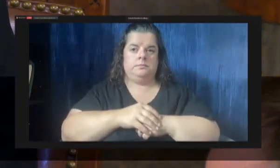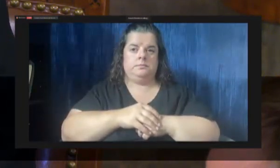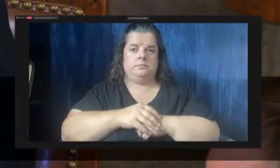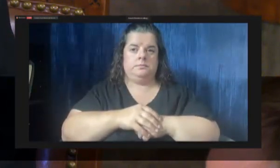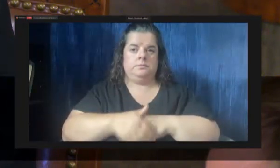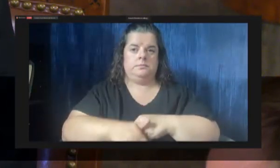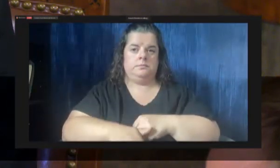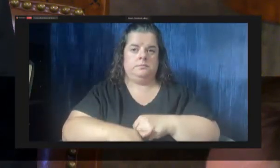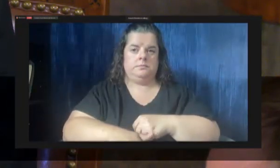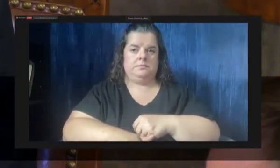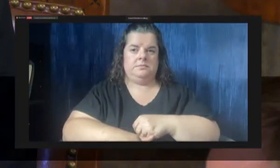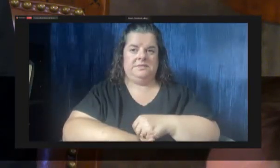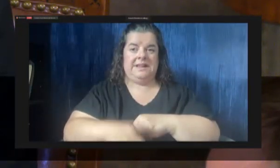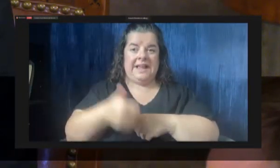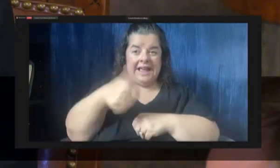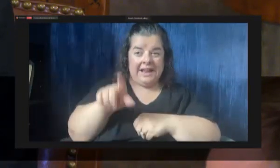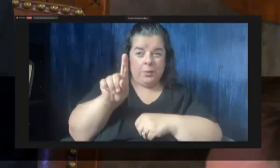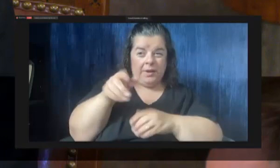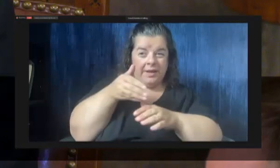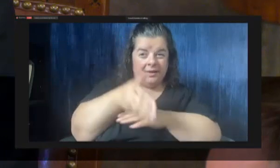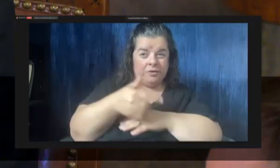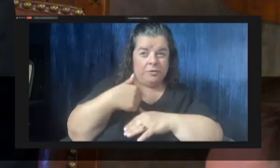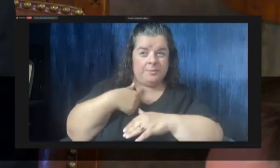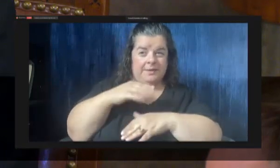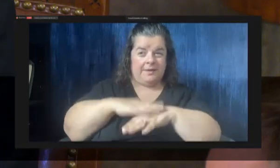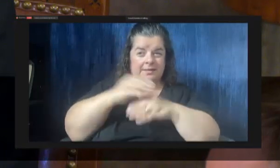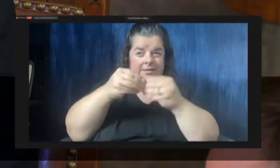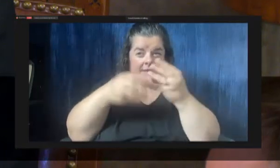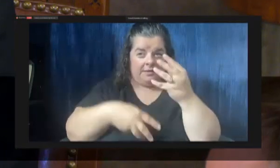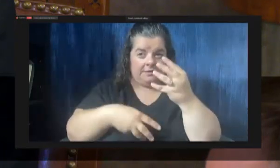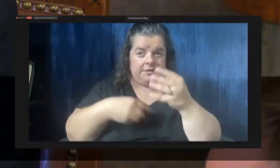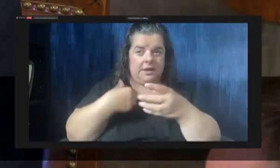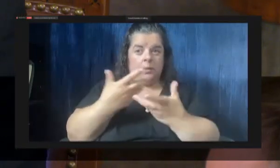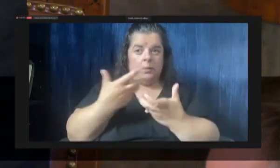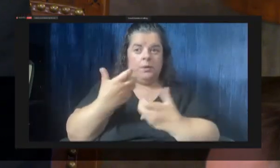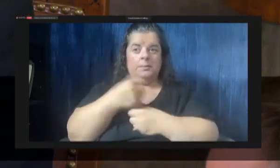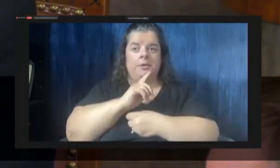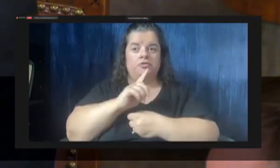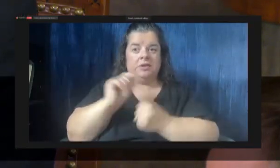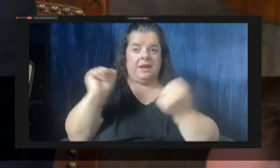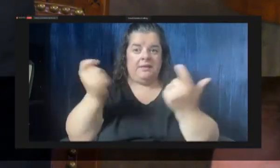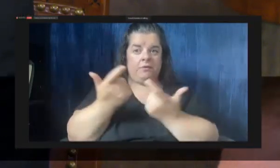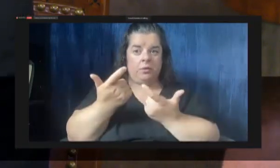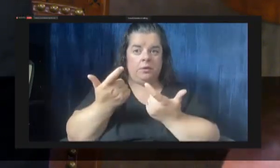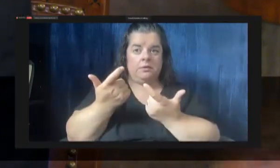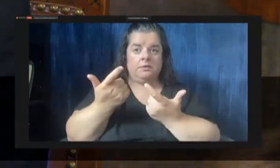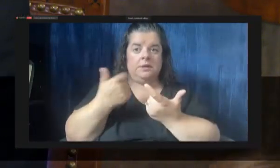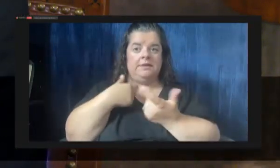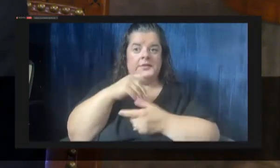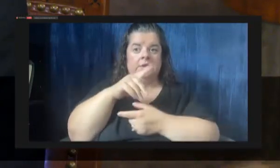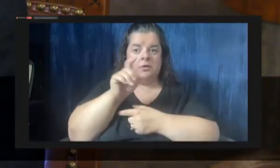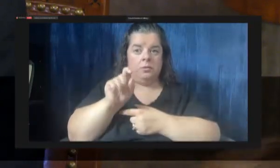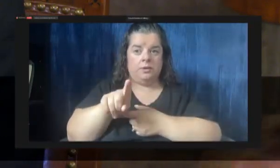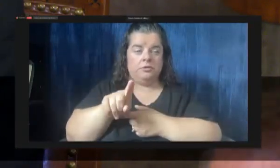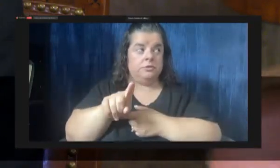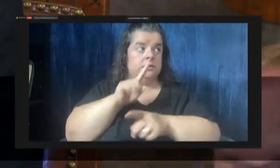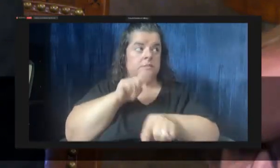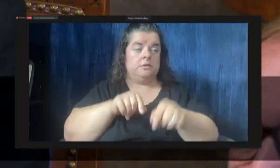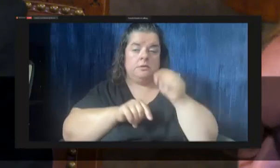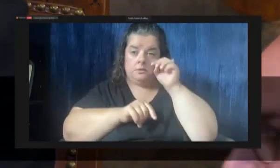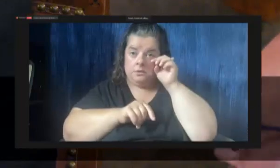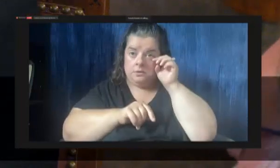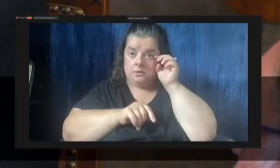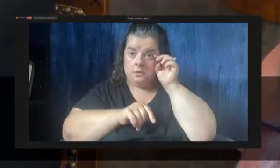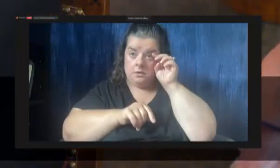Is there anyone after me on the list? Because I want to make sure that everyone gets to have questions answered from this group, because I